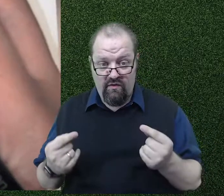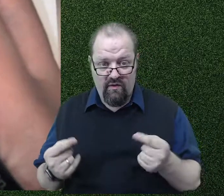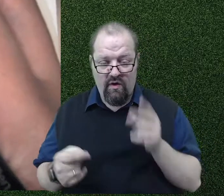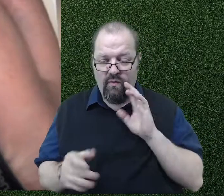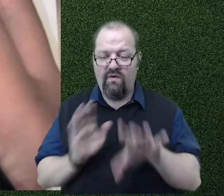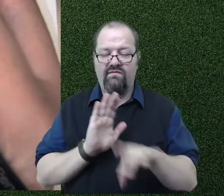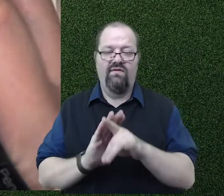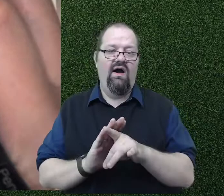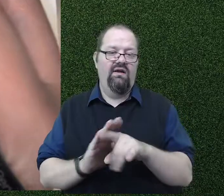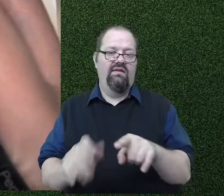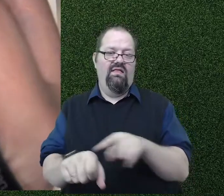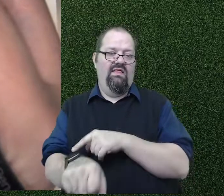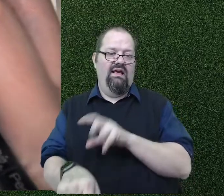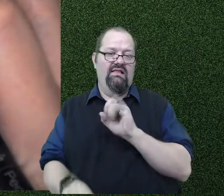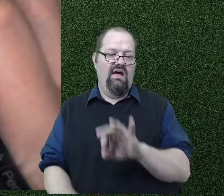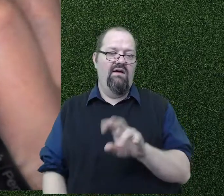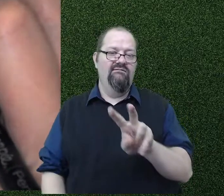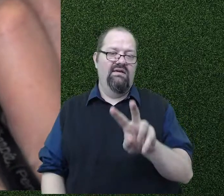v squared.